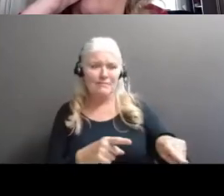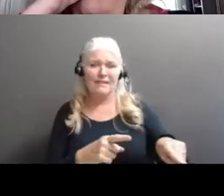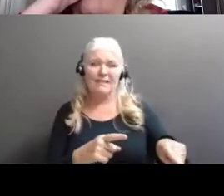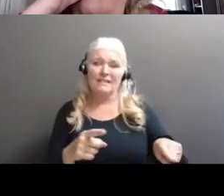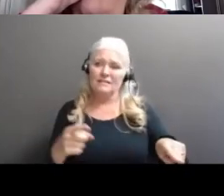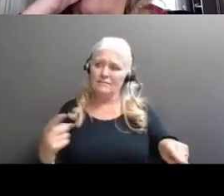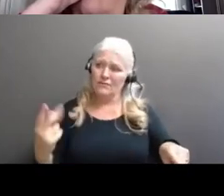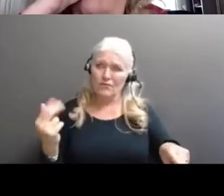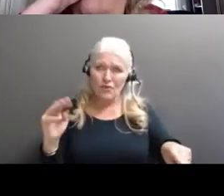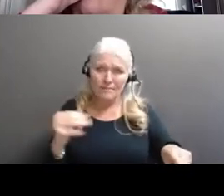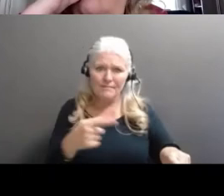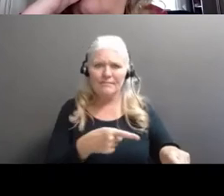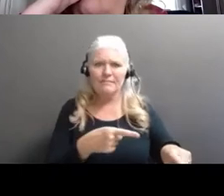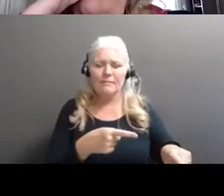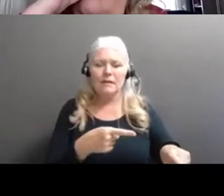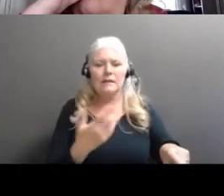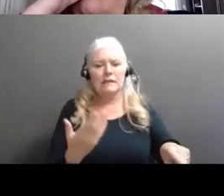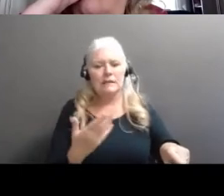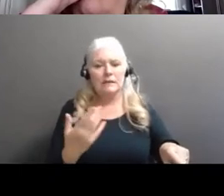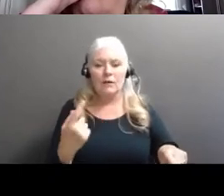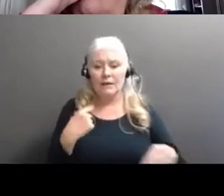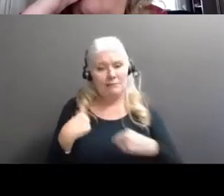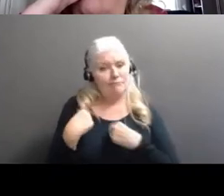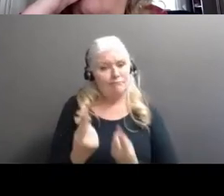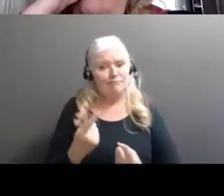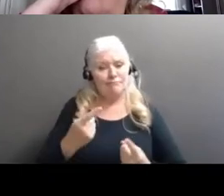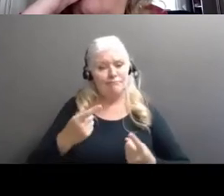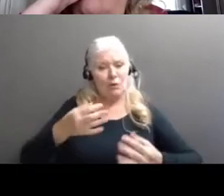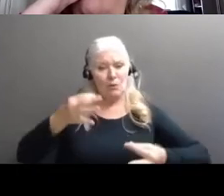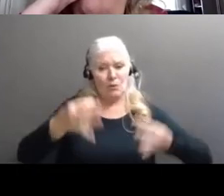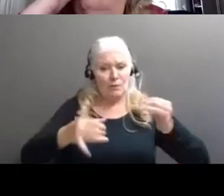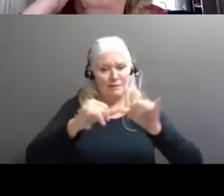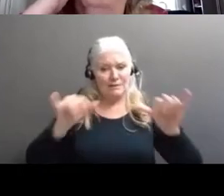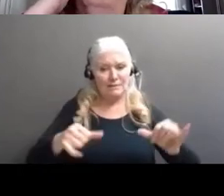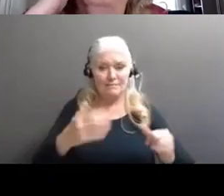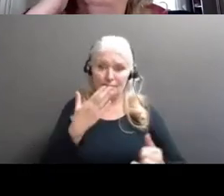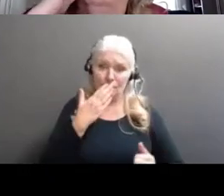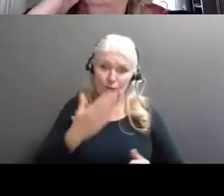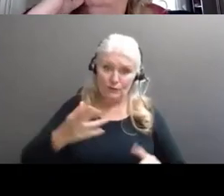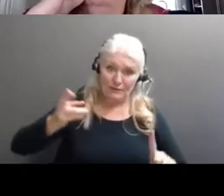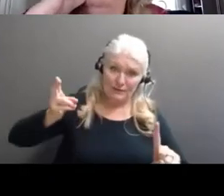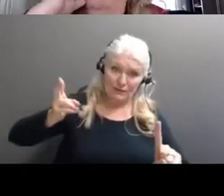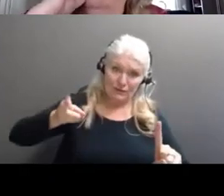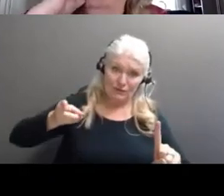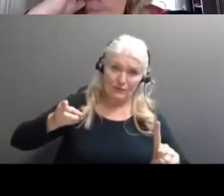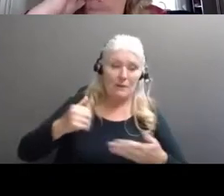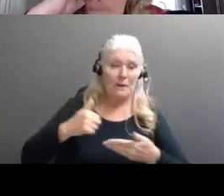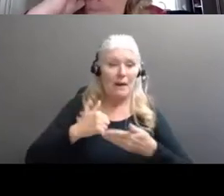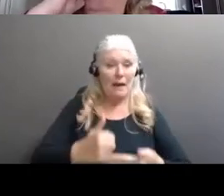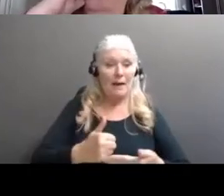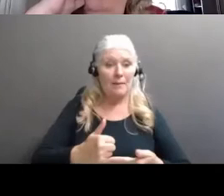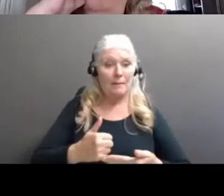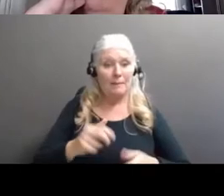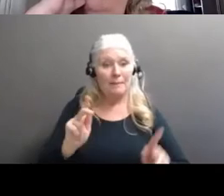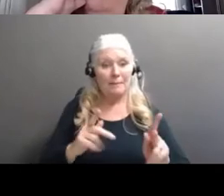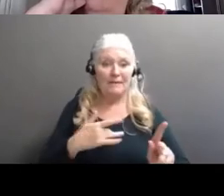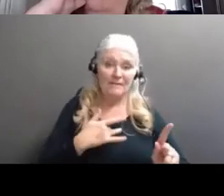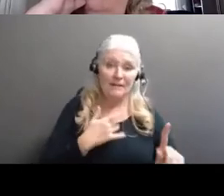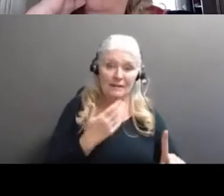And we don't have a great track record in the criminal justice system of making people better and less harmful.